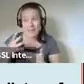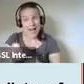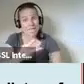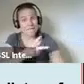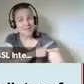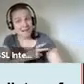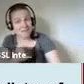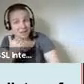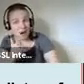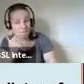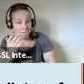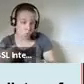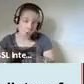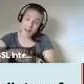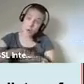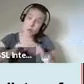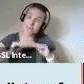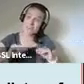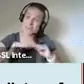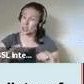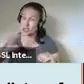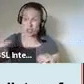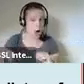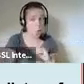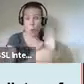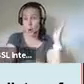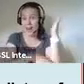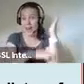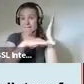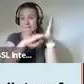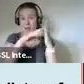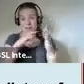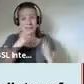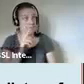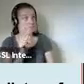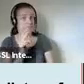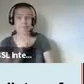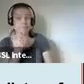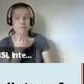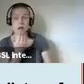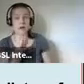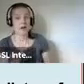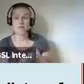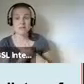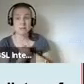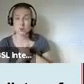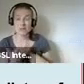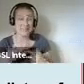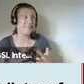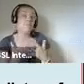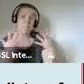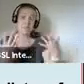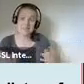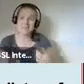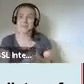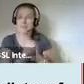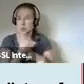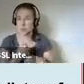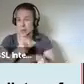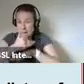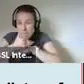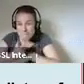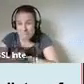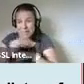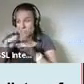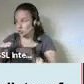levels turned that they need enormous support in this sector, and even basic trainings related